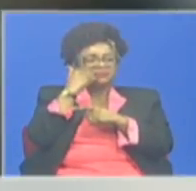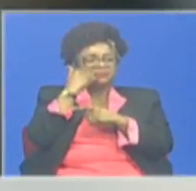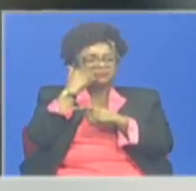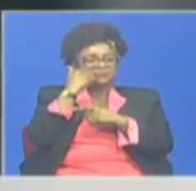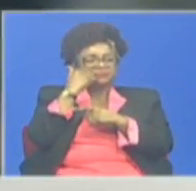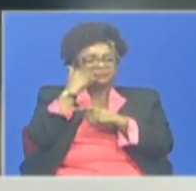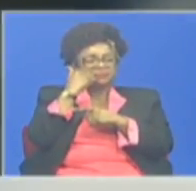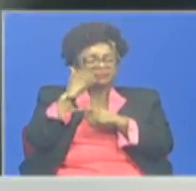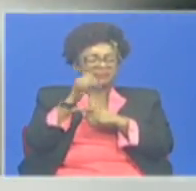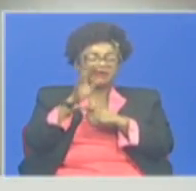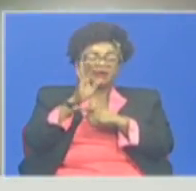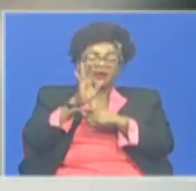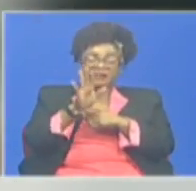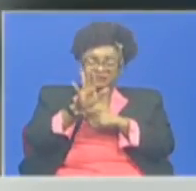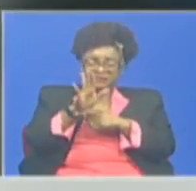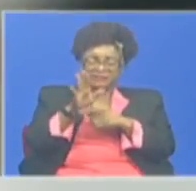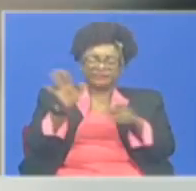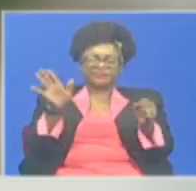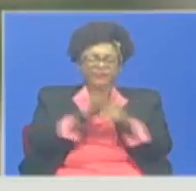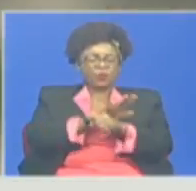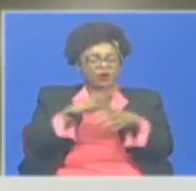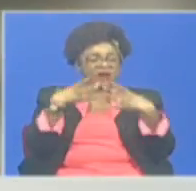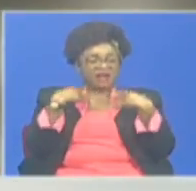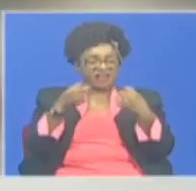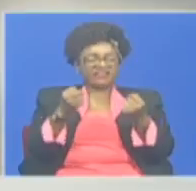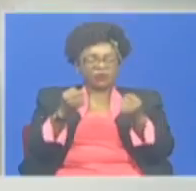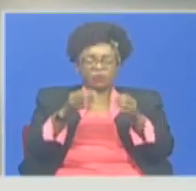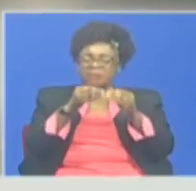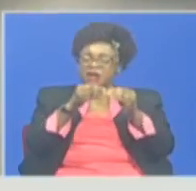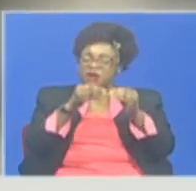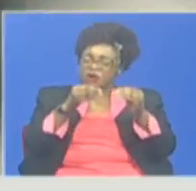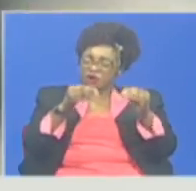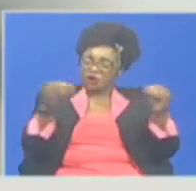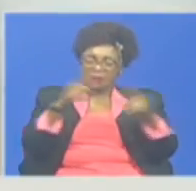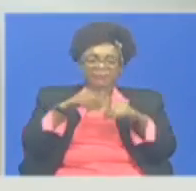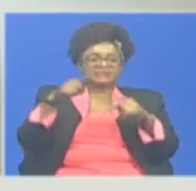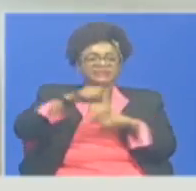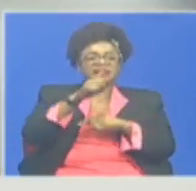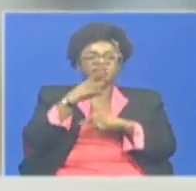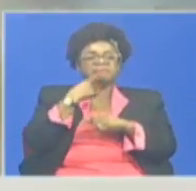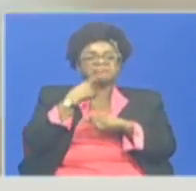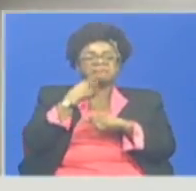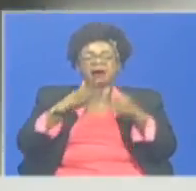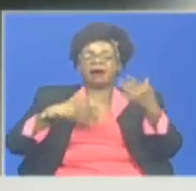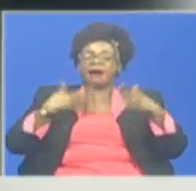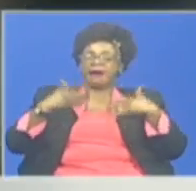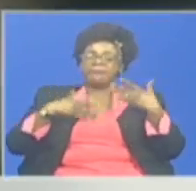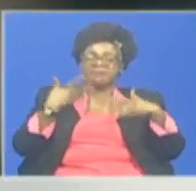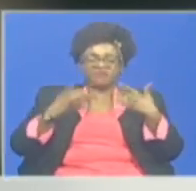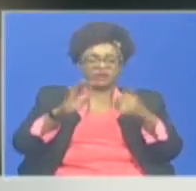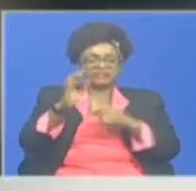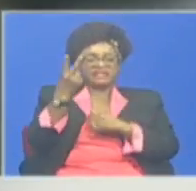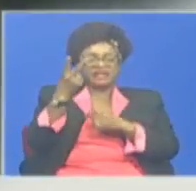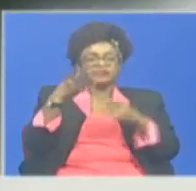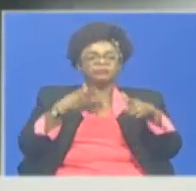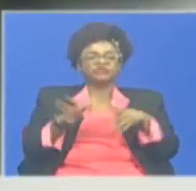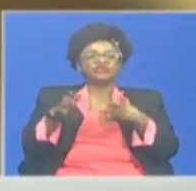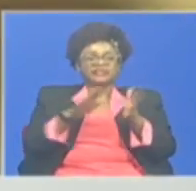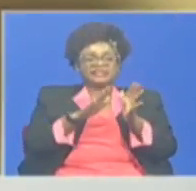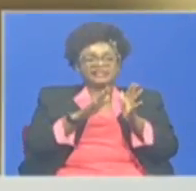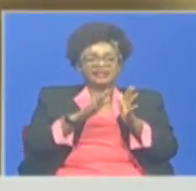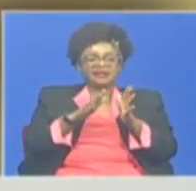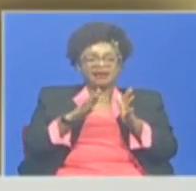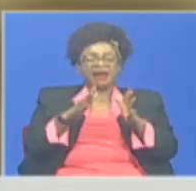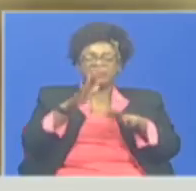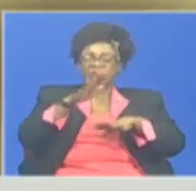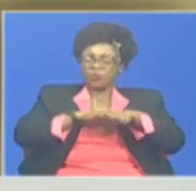his journey to full recovery will be long, Stephen says that he is grateful to God for a second chance and the great healthcare system